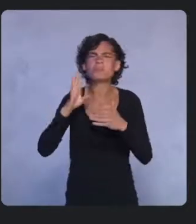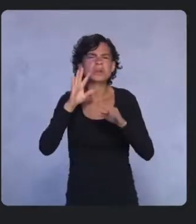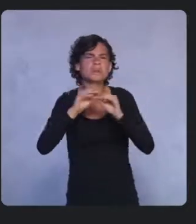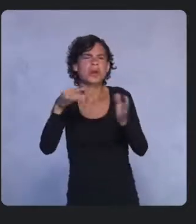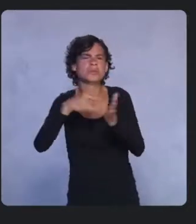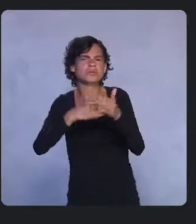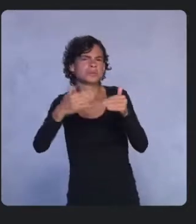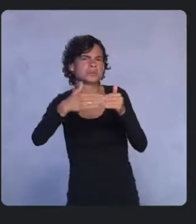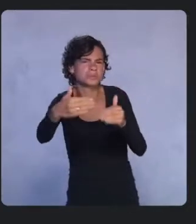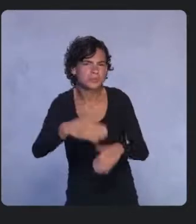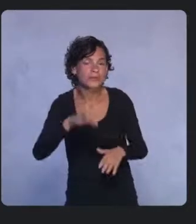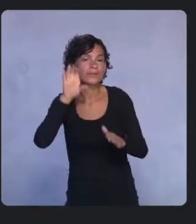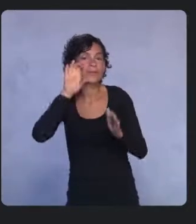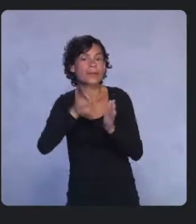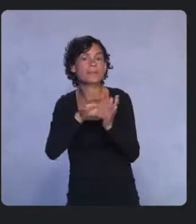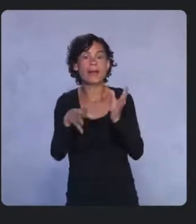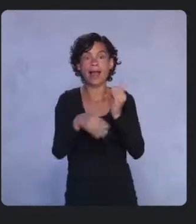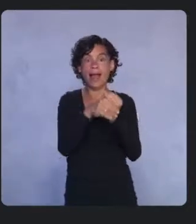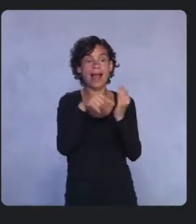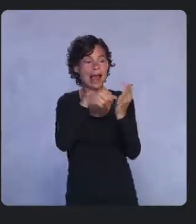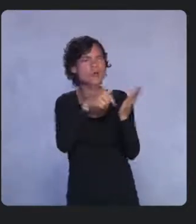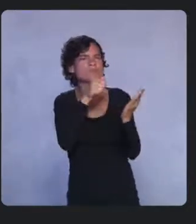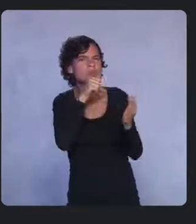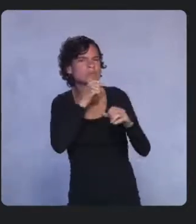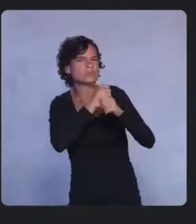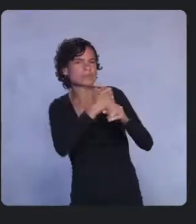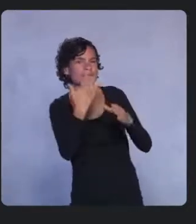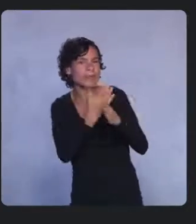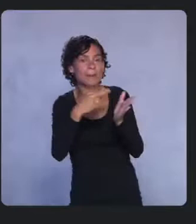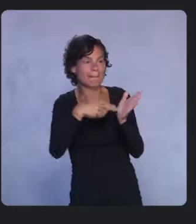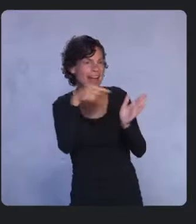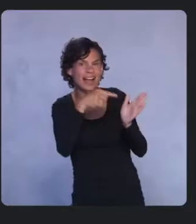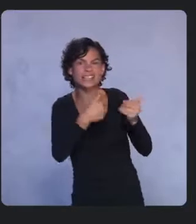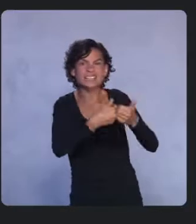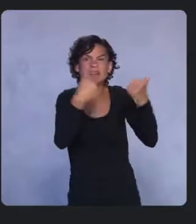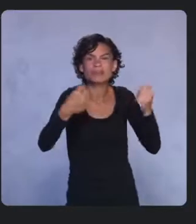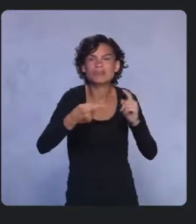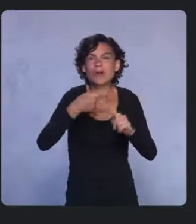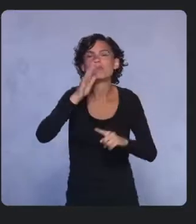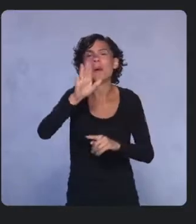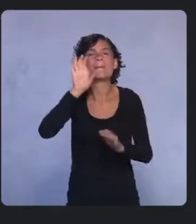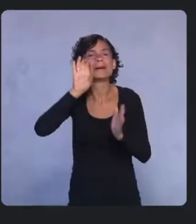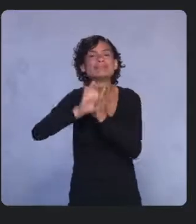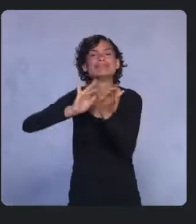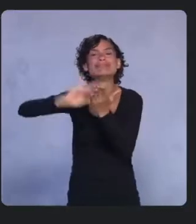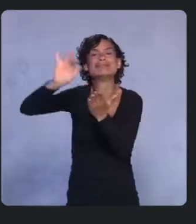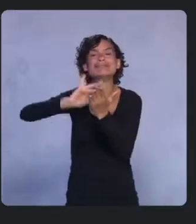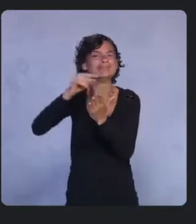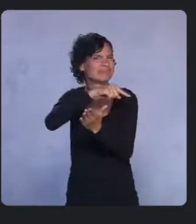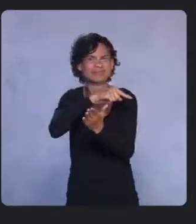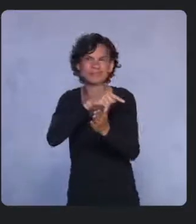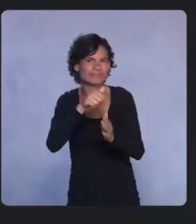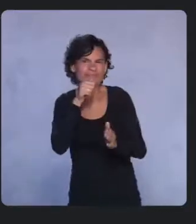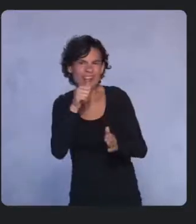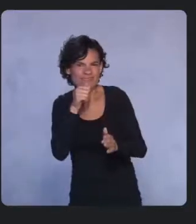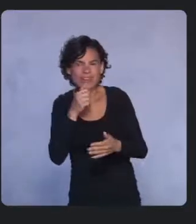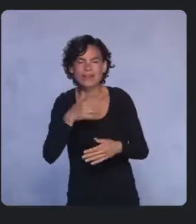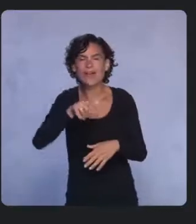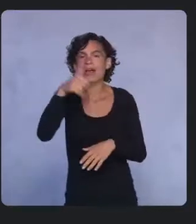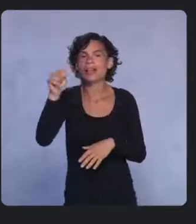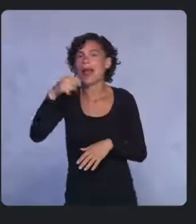this passcode-protected space are saved separately, so they won't show up as you scroll through Google Photos or any other apps on your